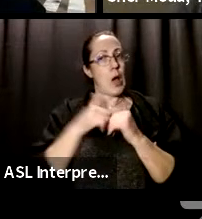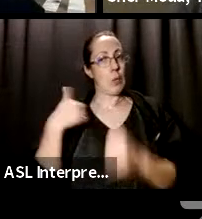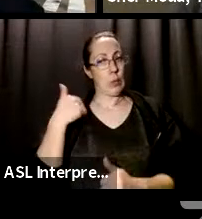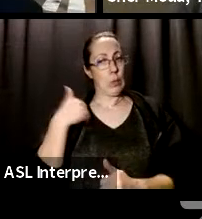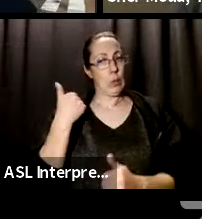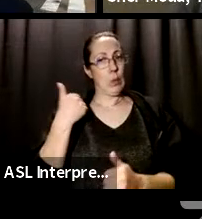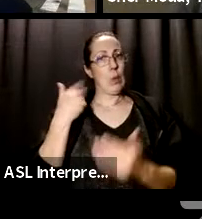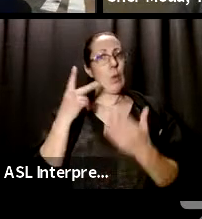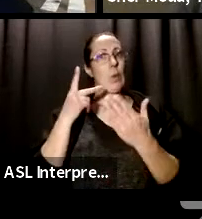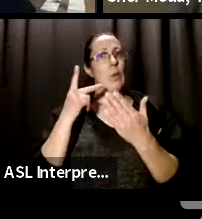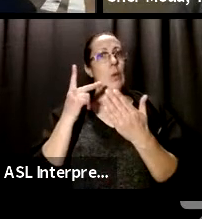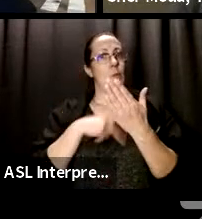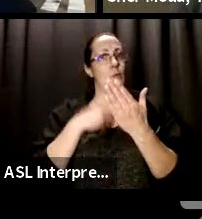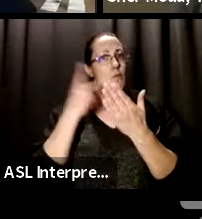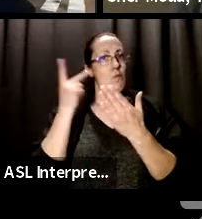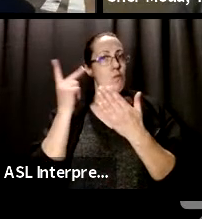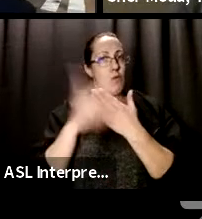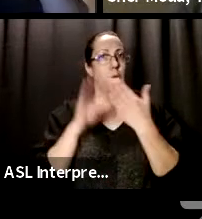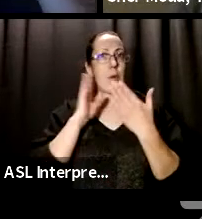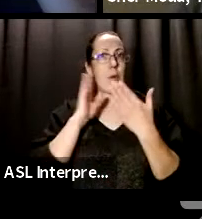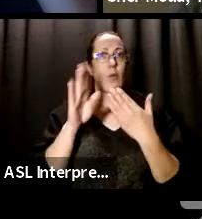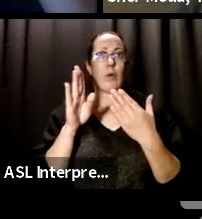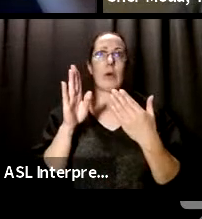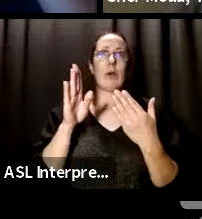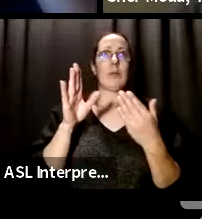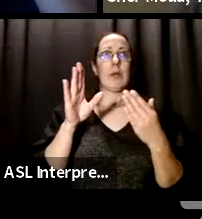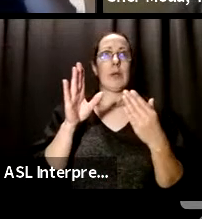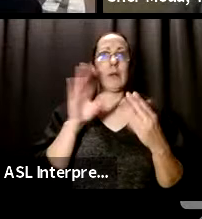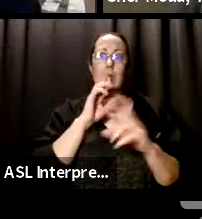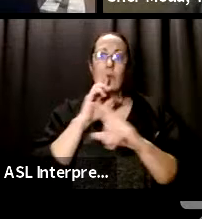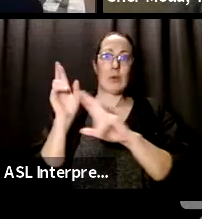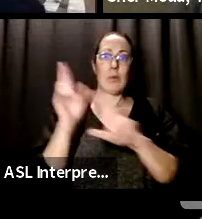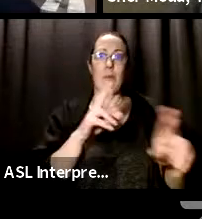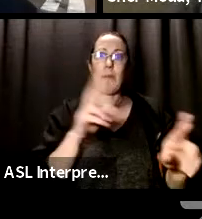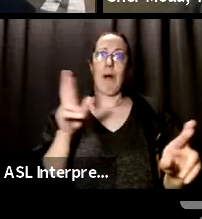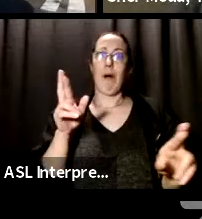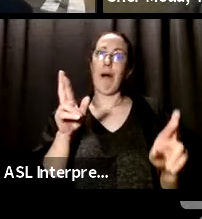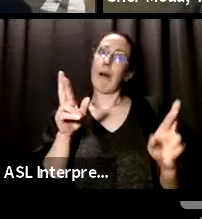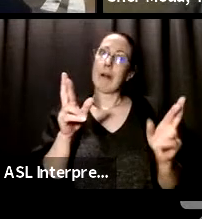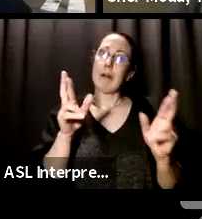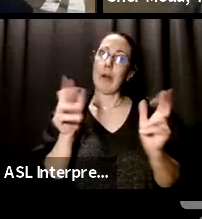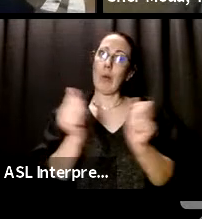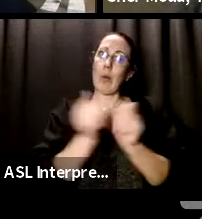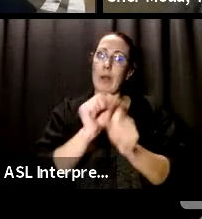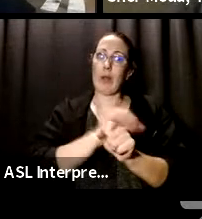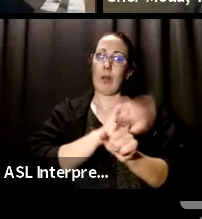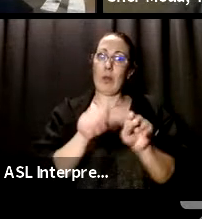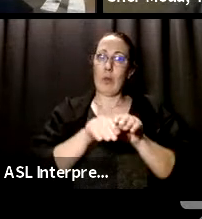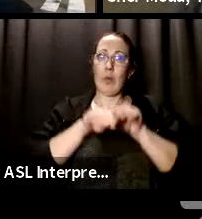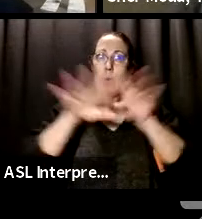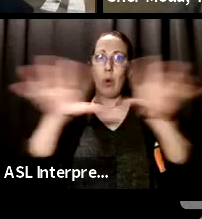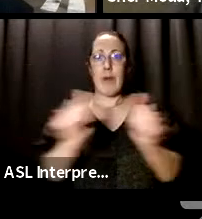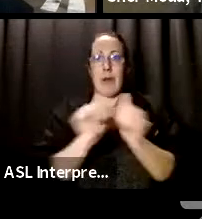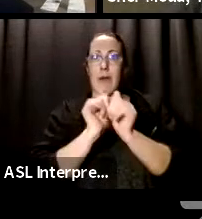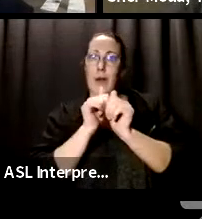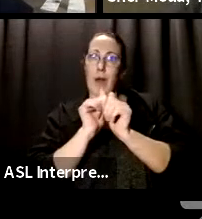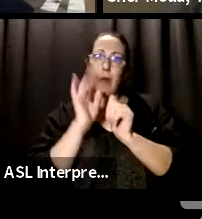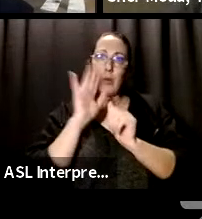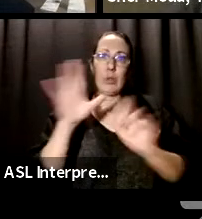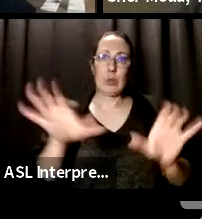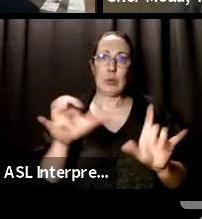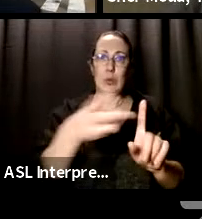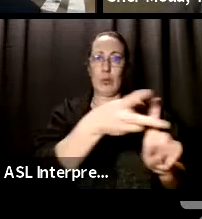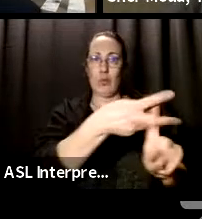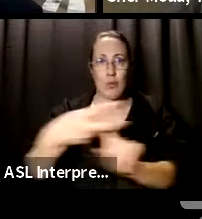pivoting to be responsive to recruitment in the age of COVID that we're living in. I'm also interested